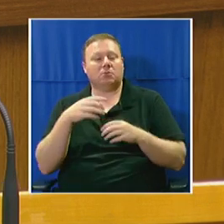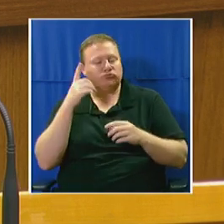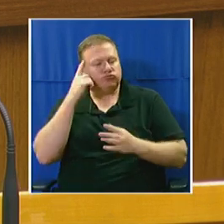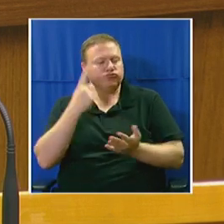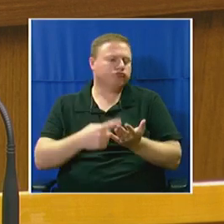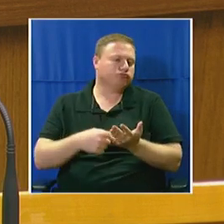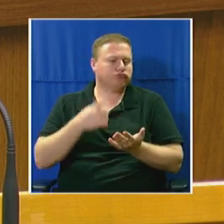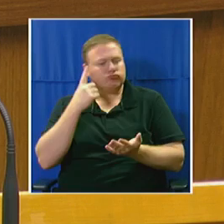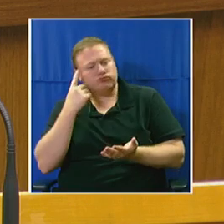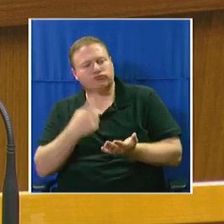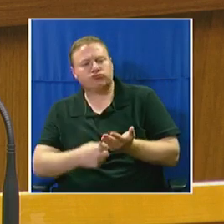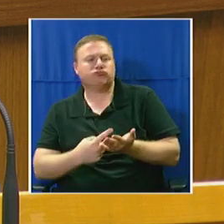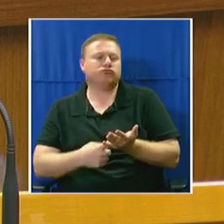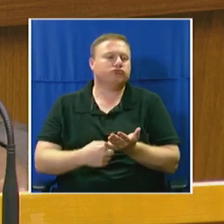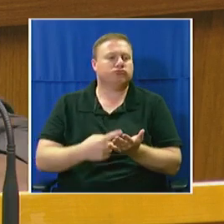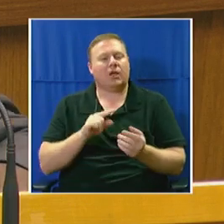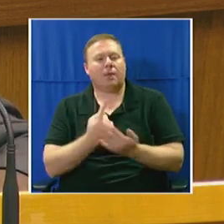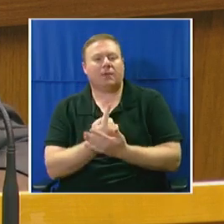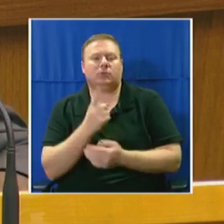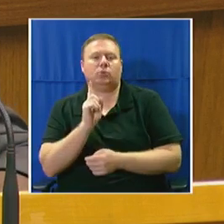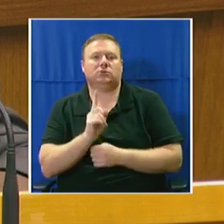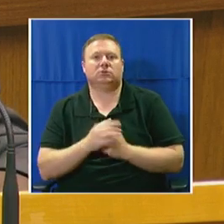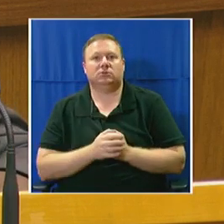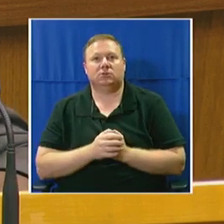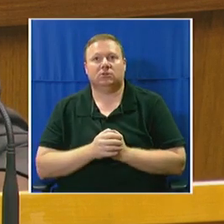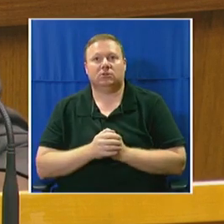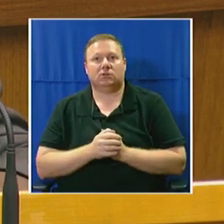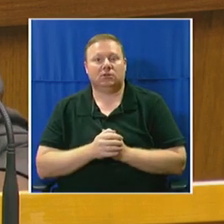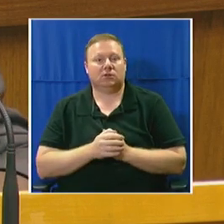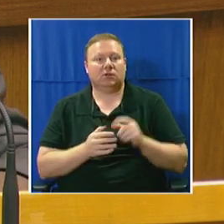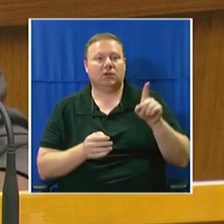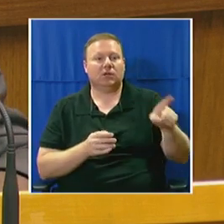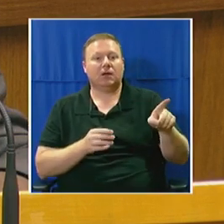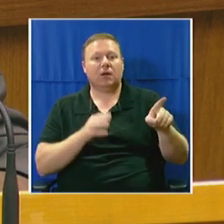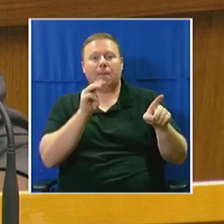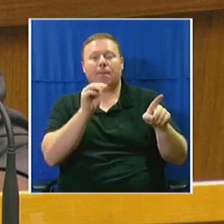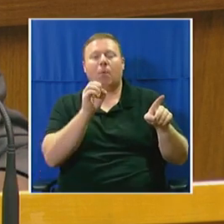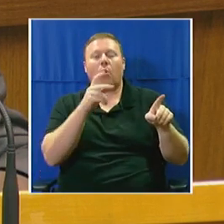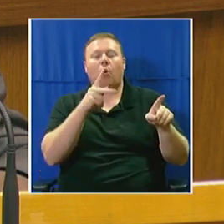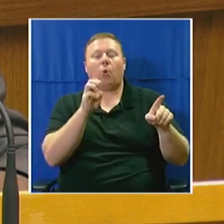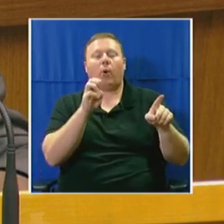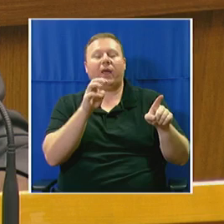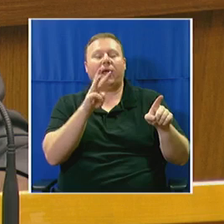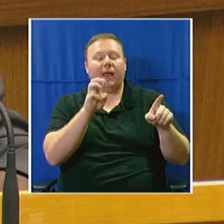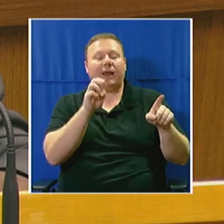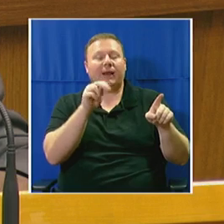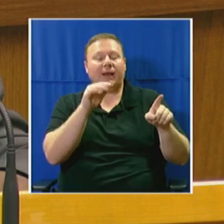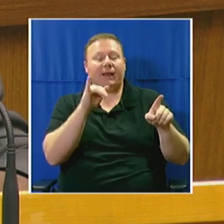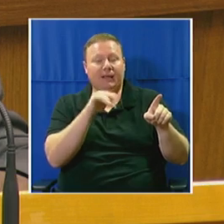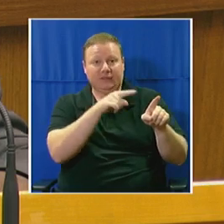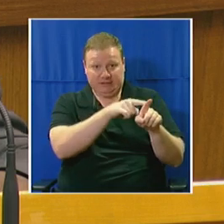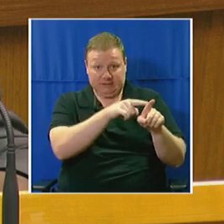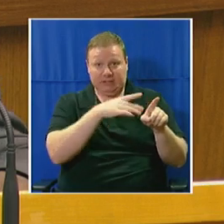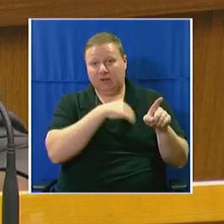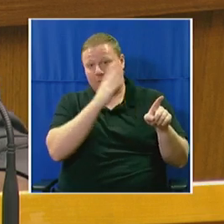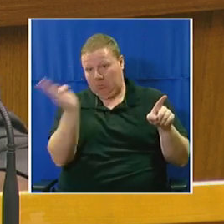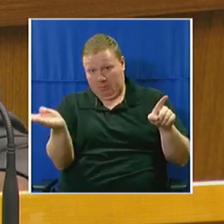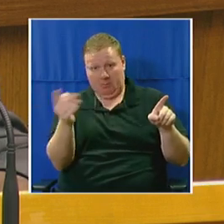services and The Advocates offered further opportunity to make representations